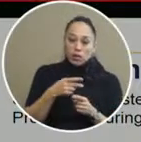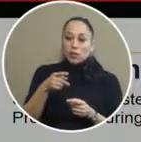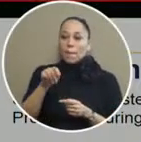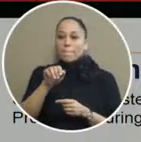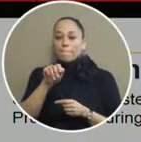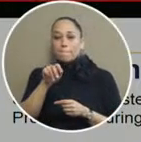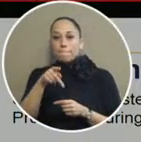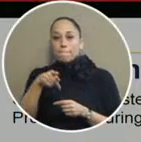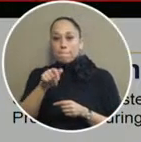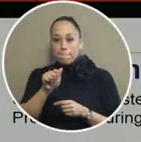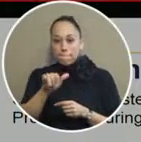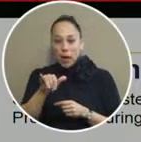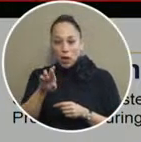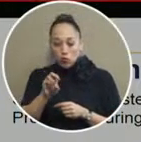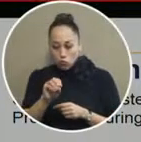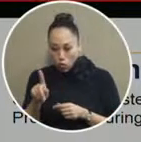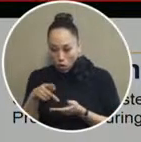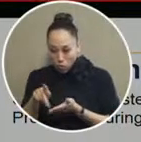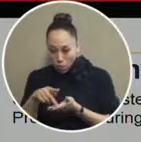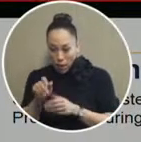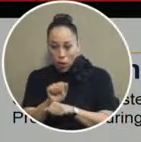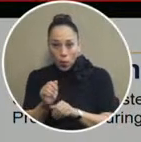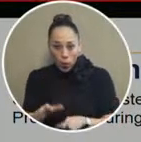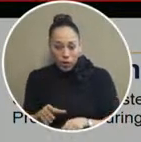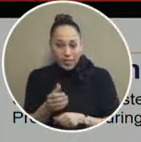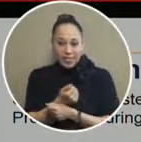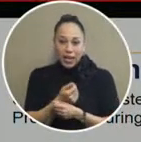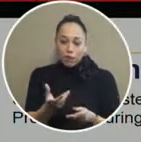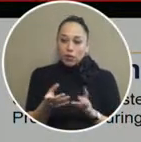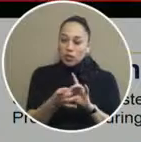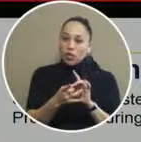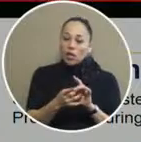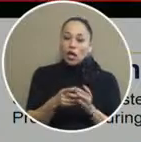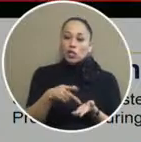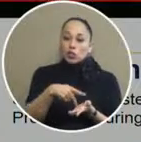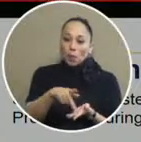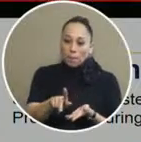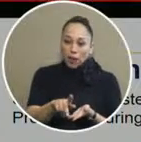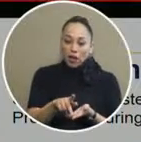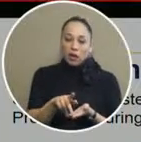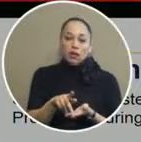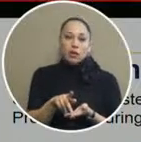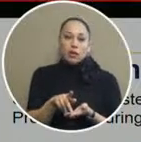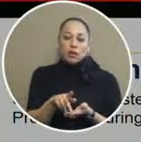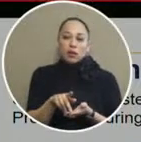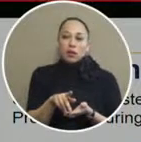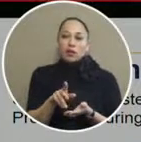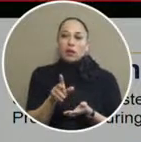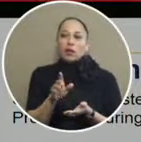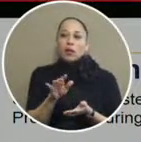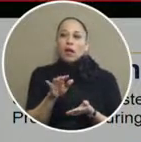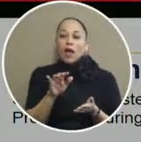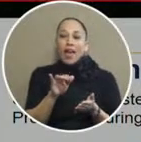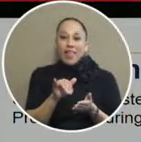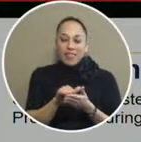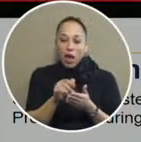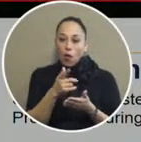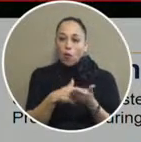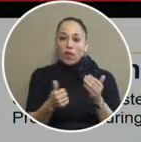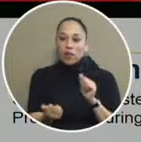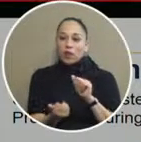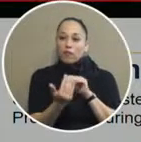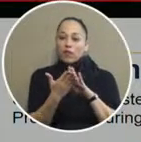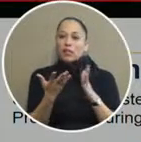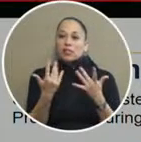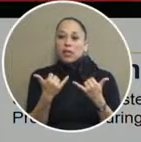payroll, any of those needs that they have in terms of paying down that burden that they're facing right now